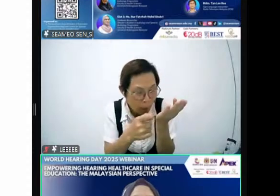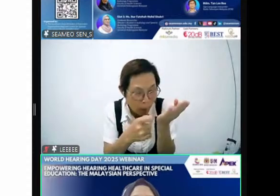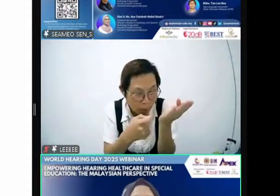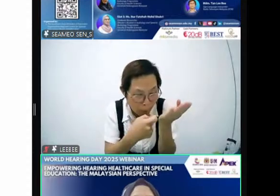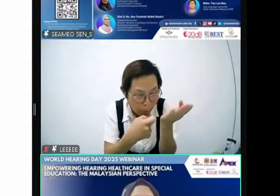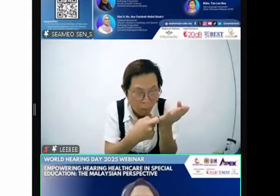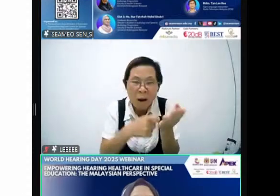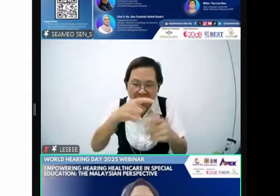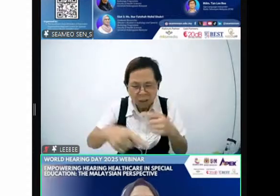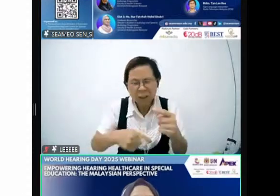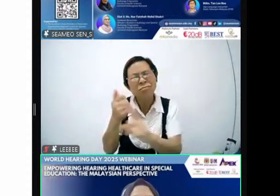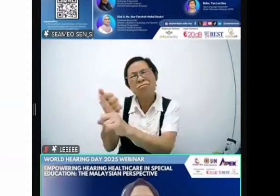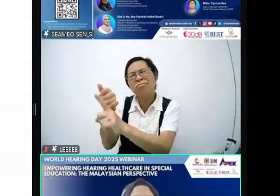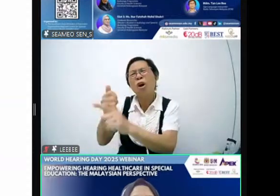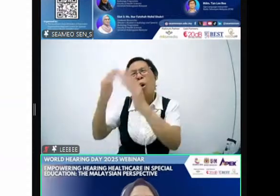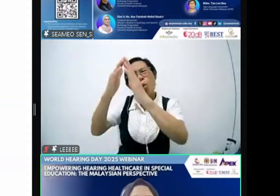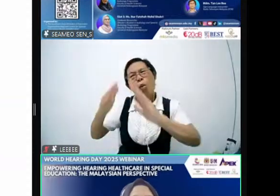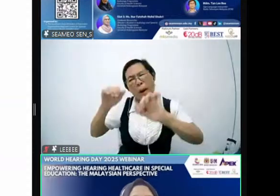guidance.